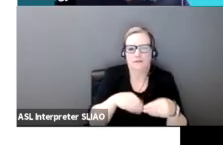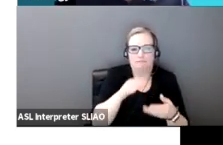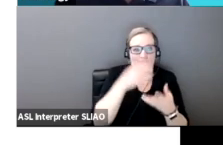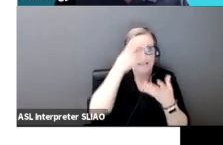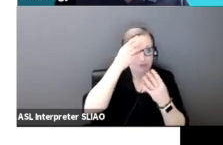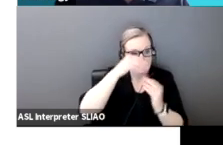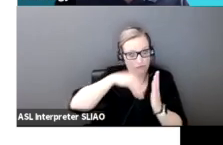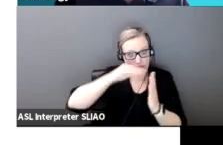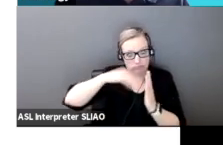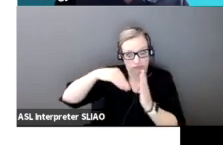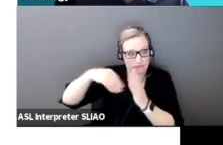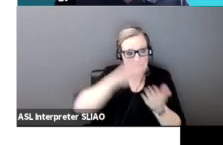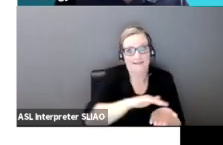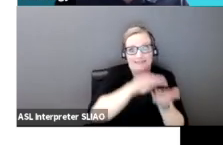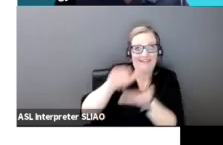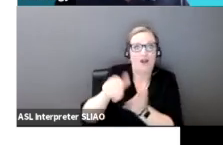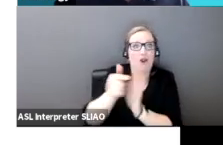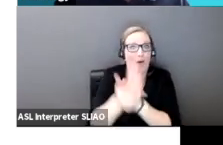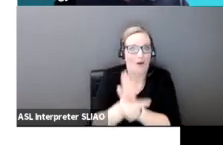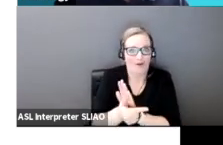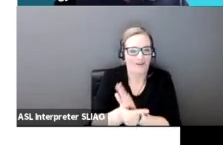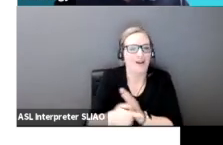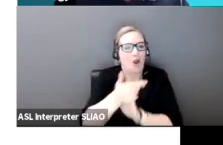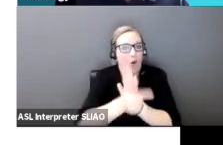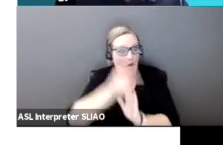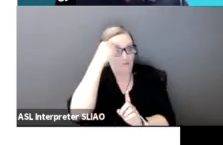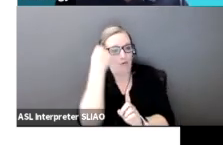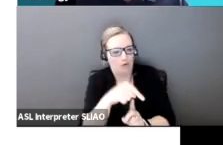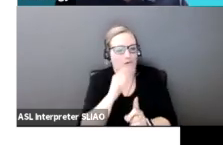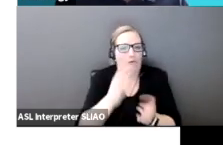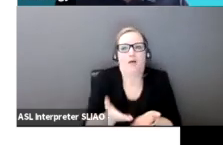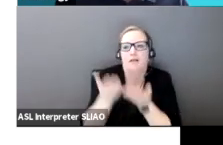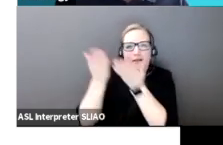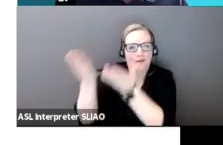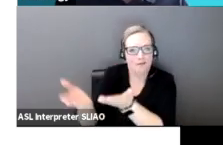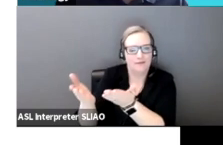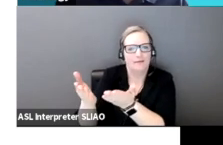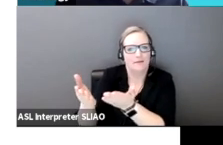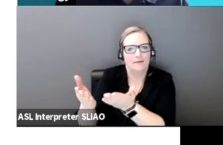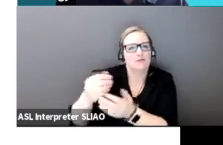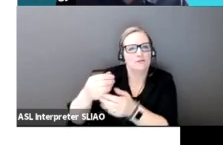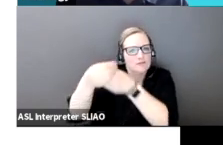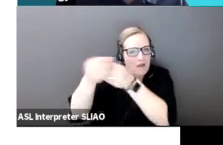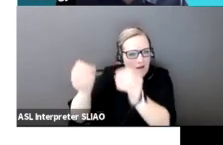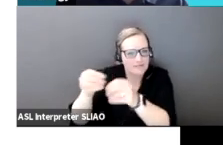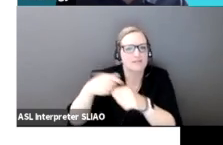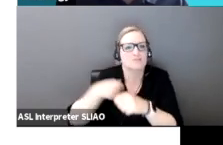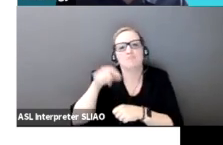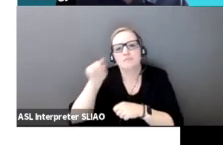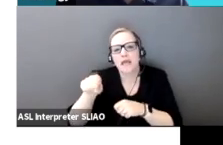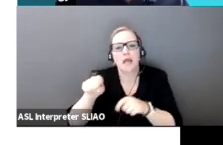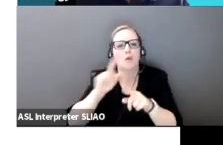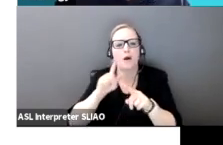patent application is filed before the patent office, and then the office reviews that application and conducts prior art searches.